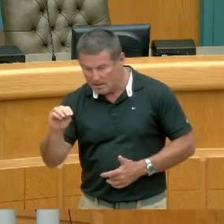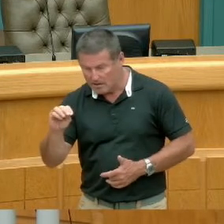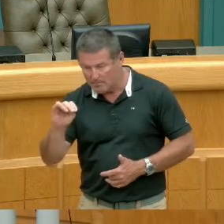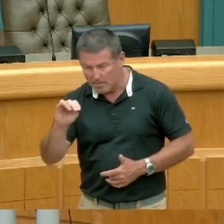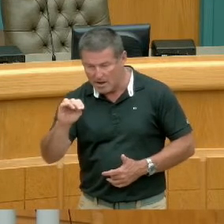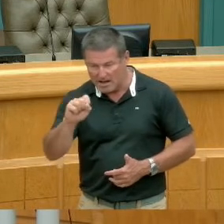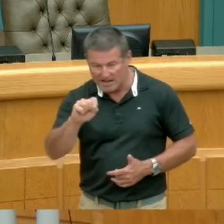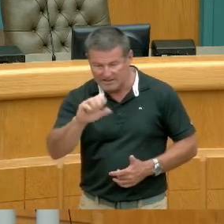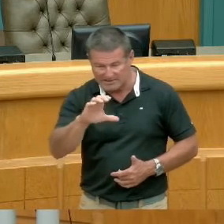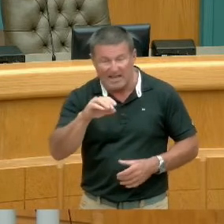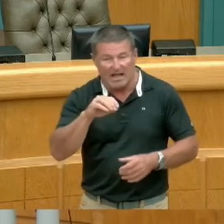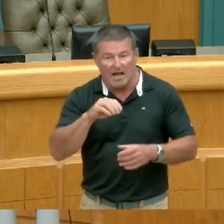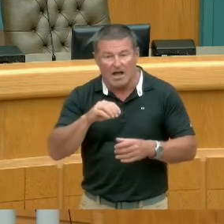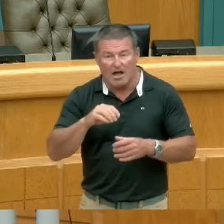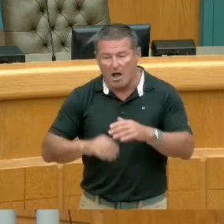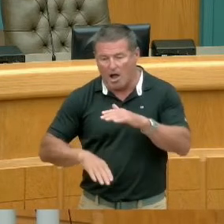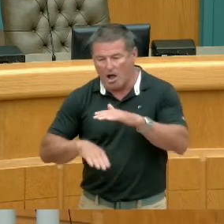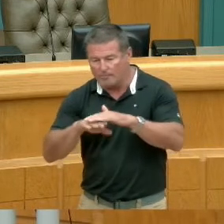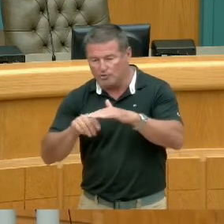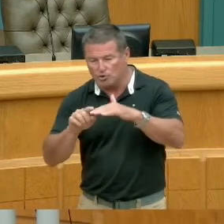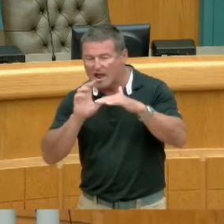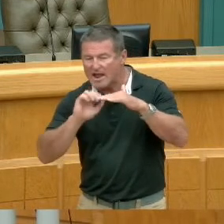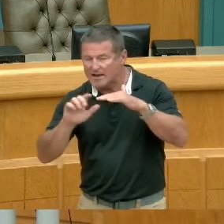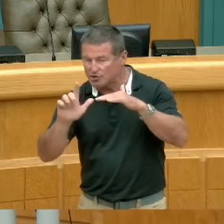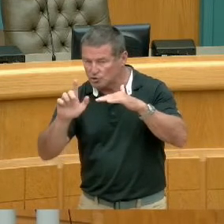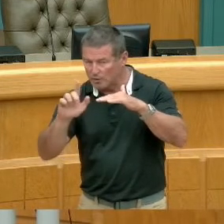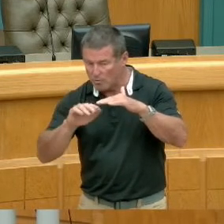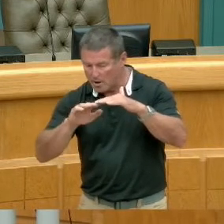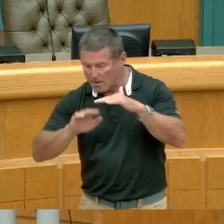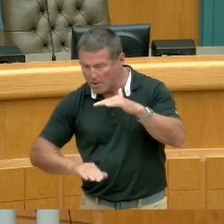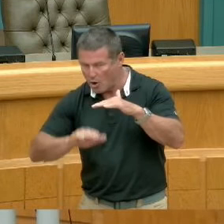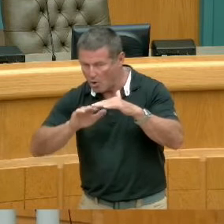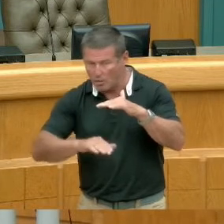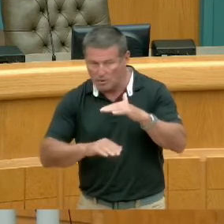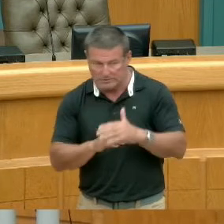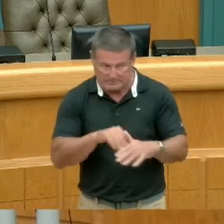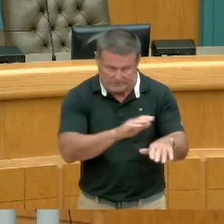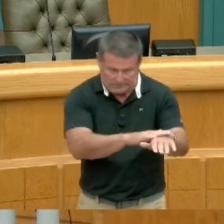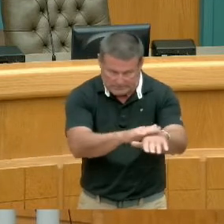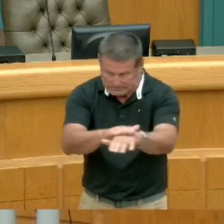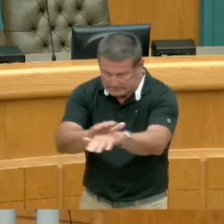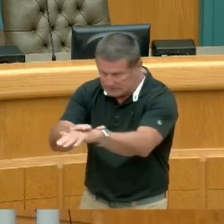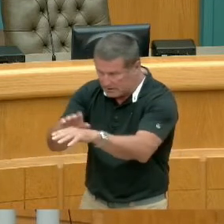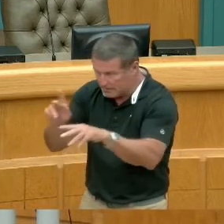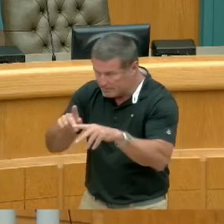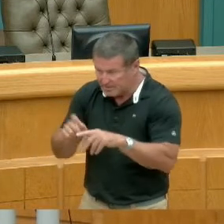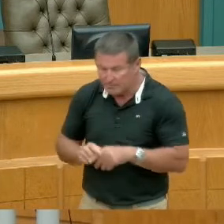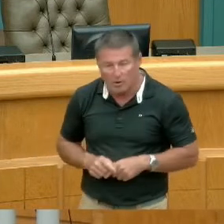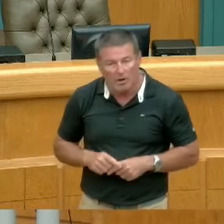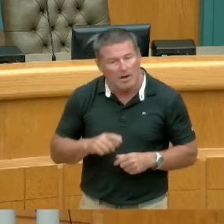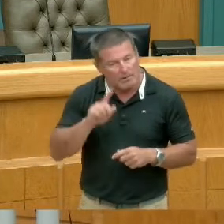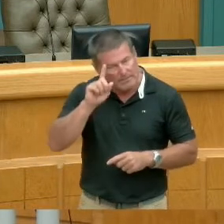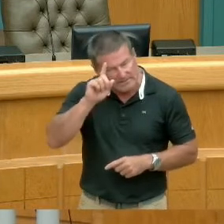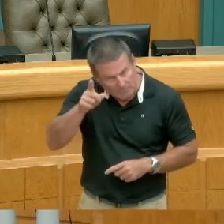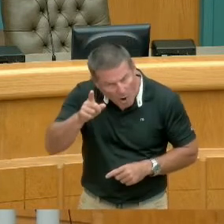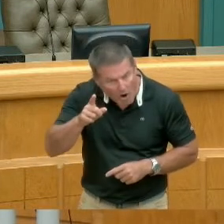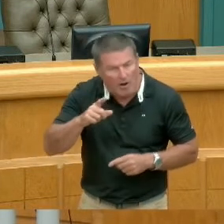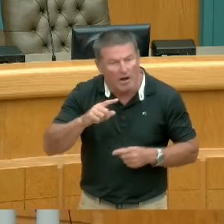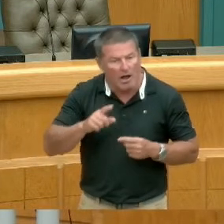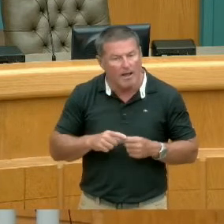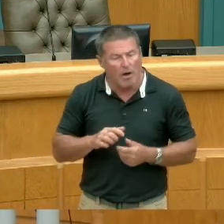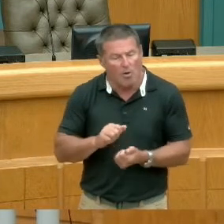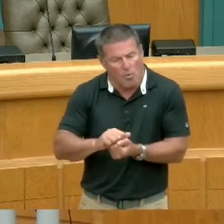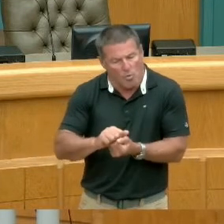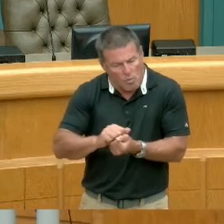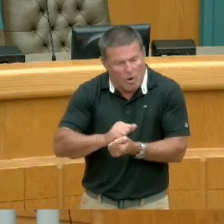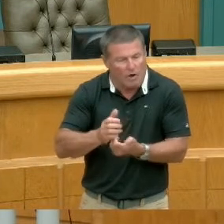are positive for COVID-19. Again, we continue to advise the public to practice public health strategies such as good hand